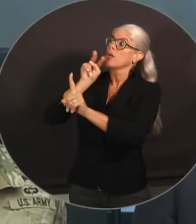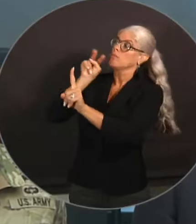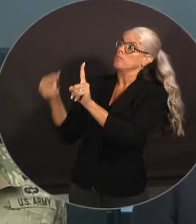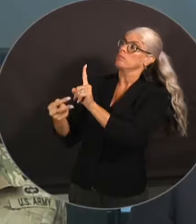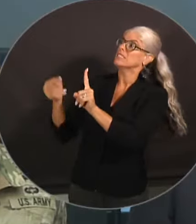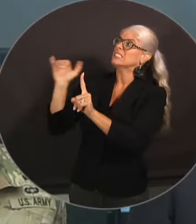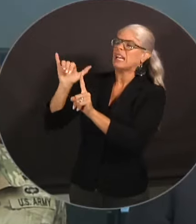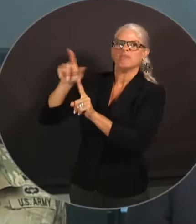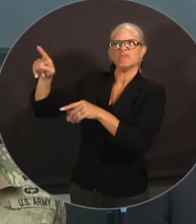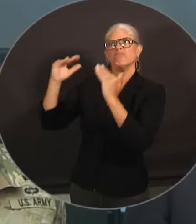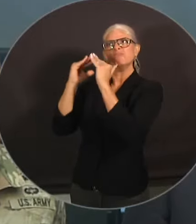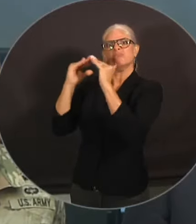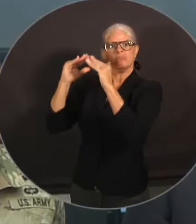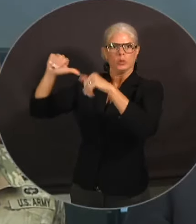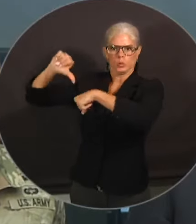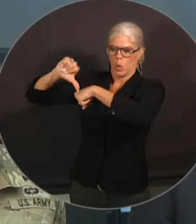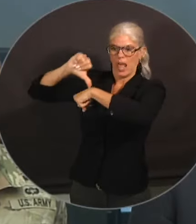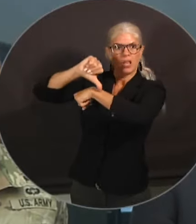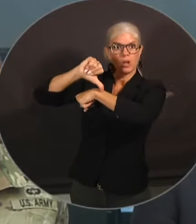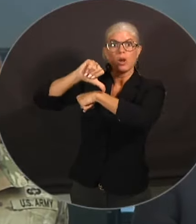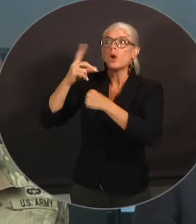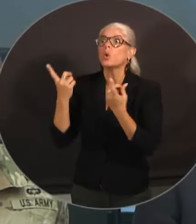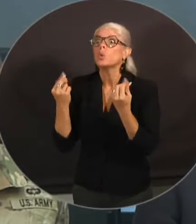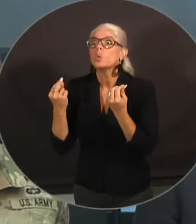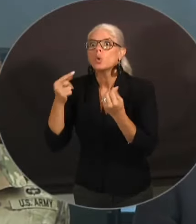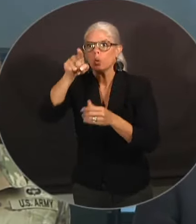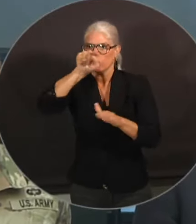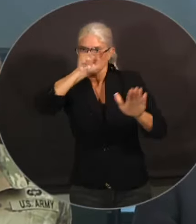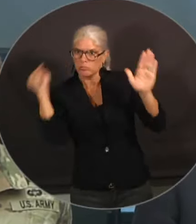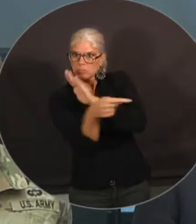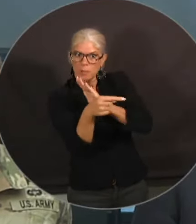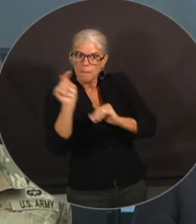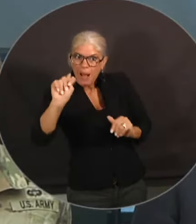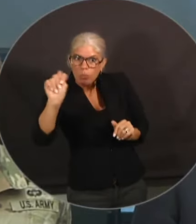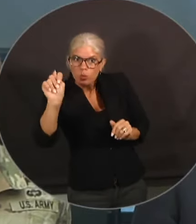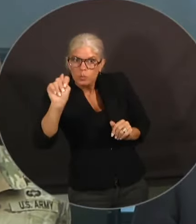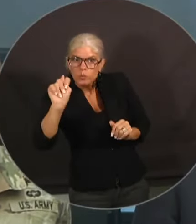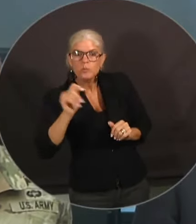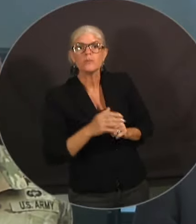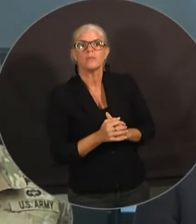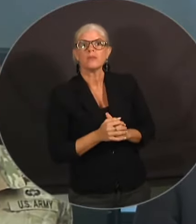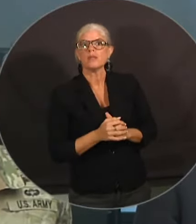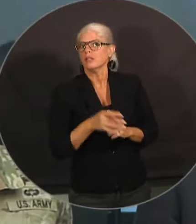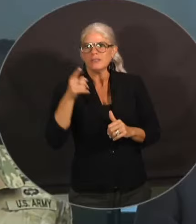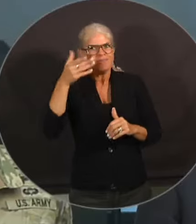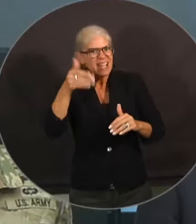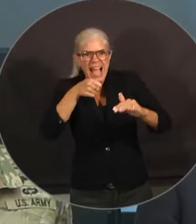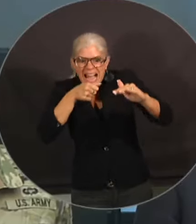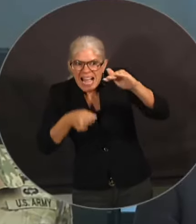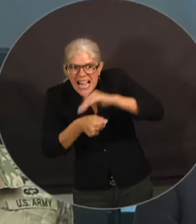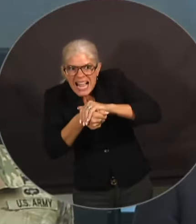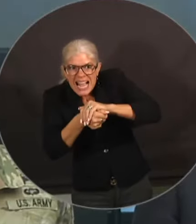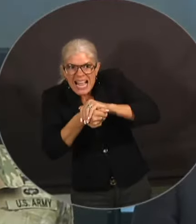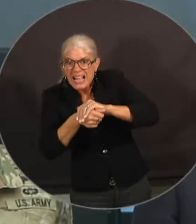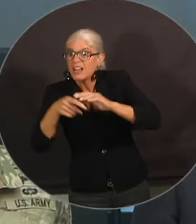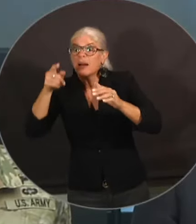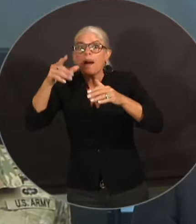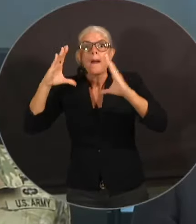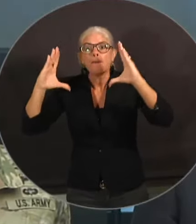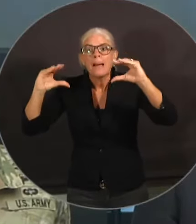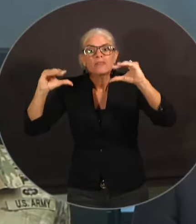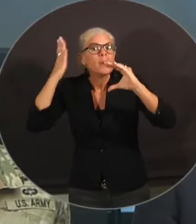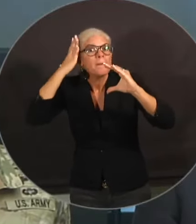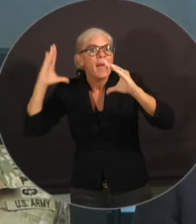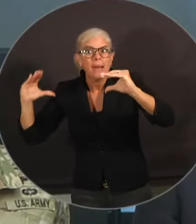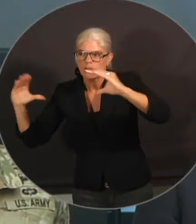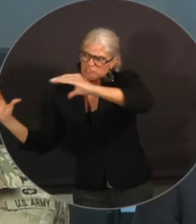your home, most likely a bathroom, get as low as you can. If you have some type of protective material, a heavy blanket, a